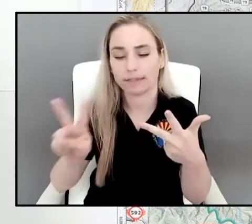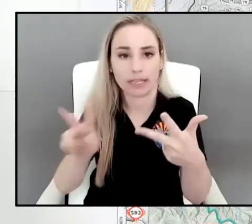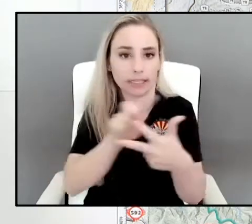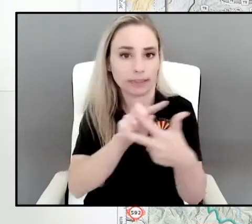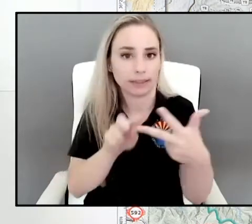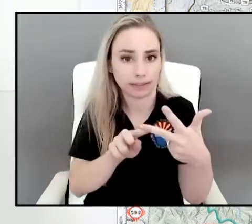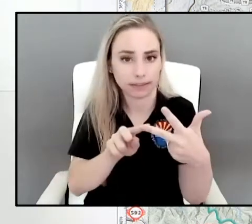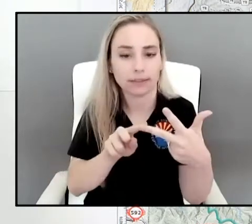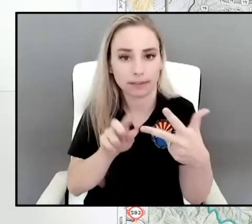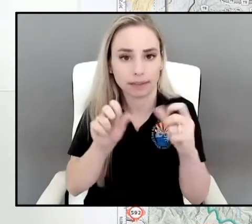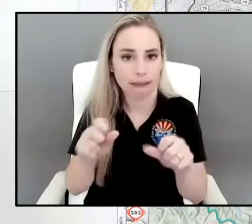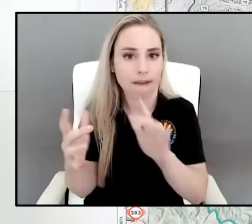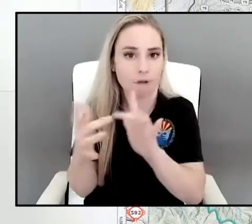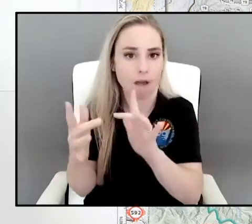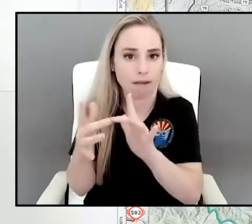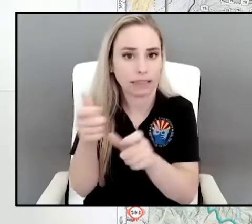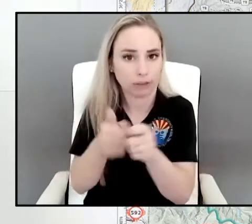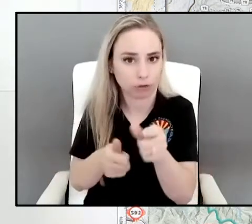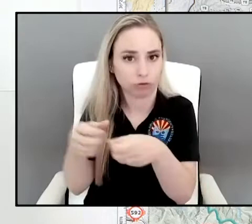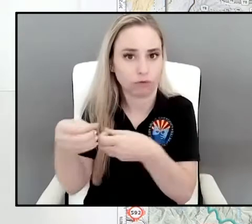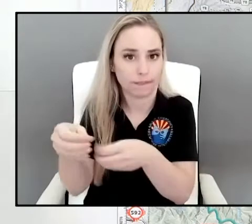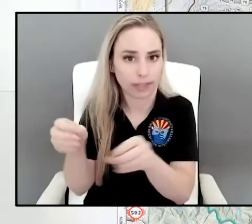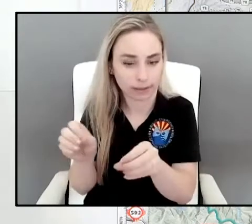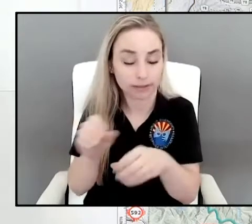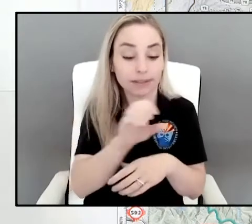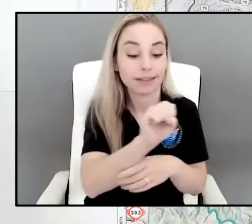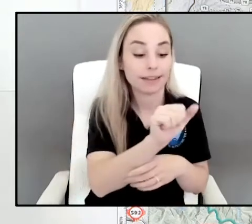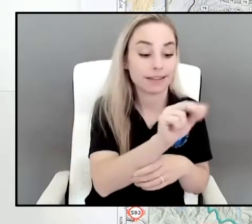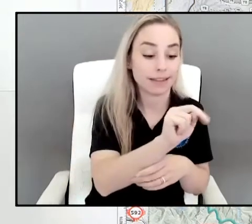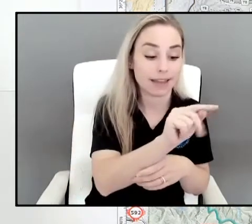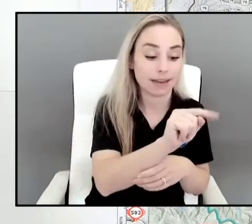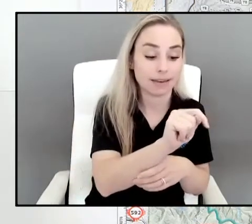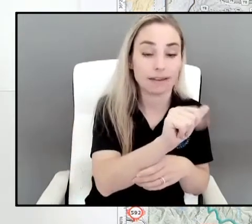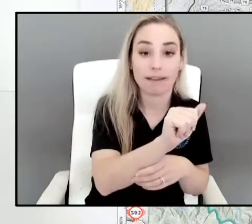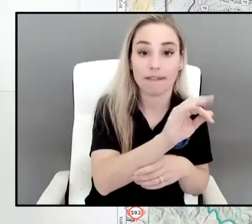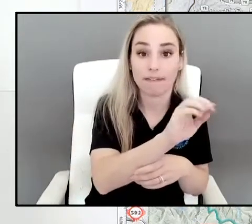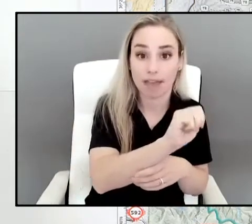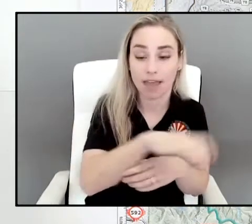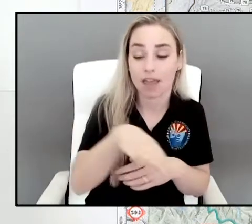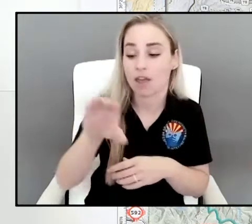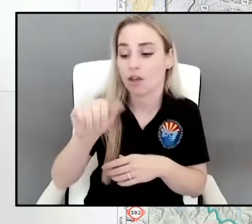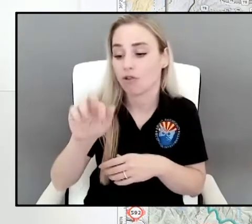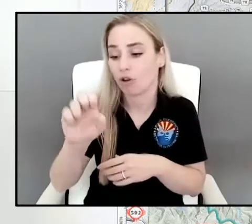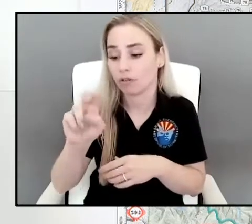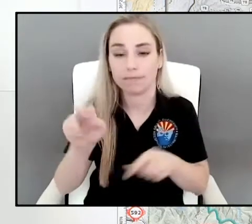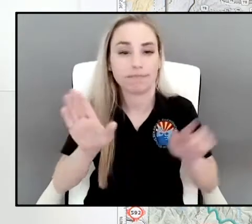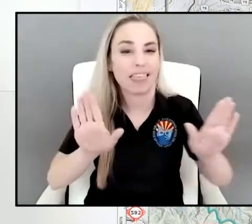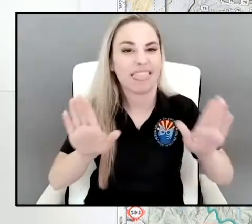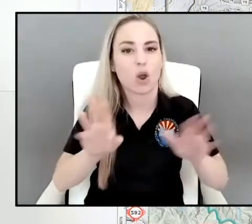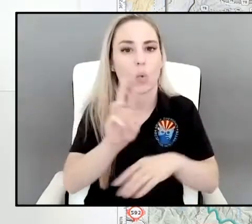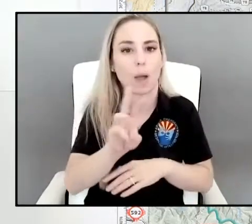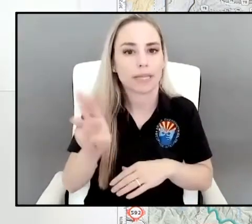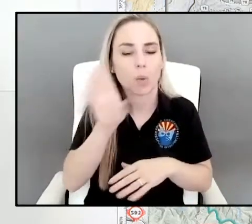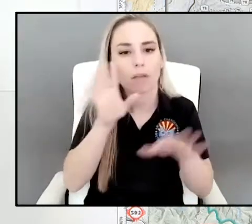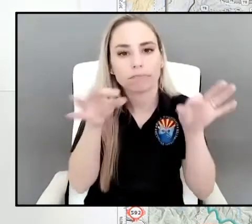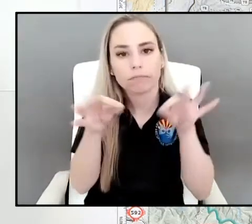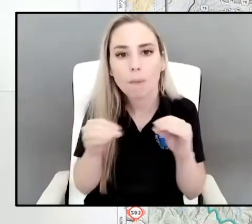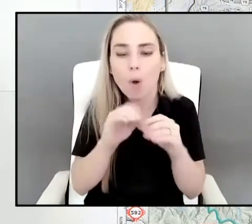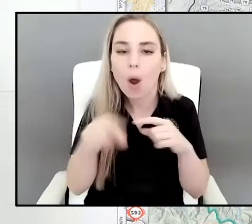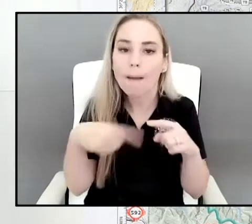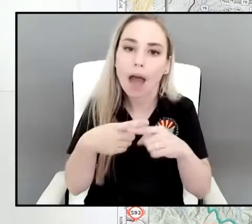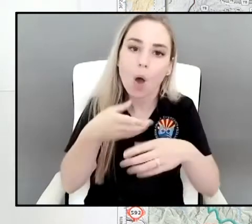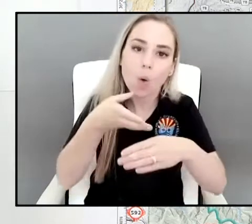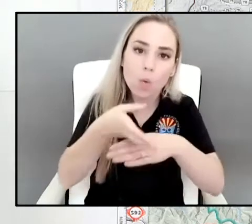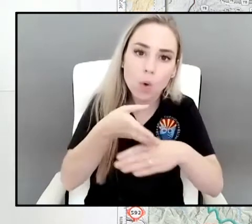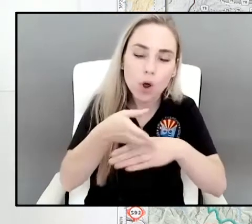check out the Santa Fe and the Carson websites for more information on fieldwood areas and recreation